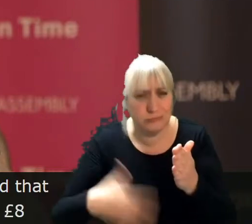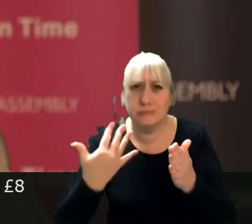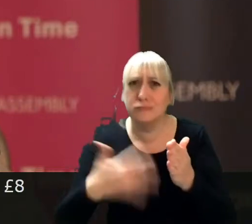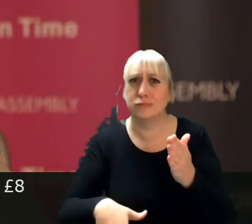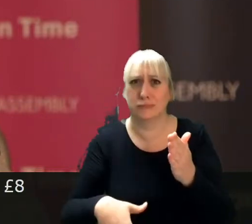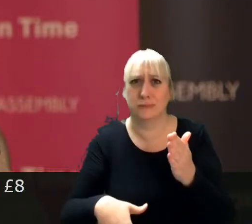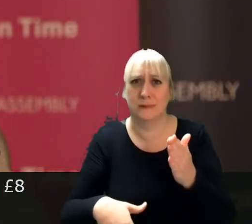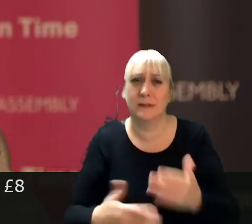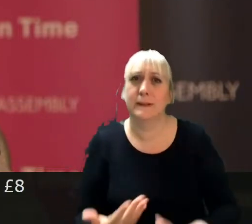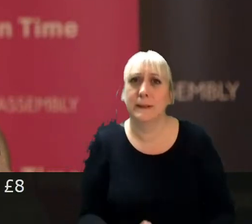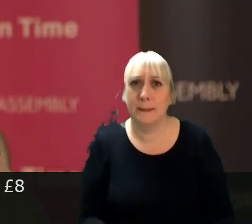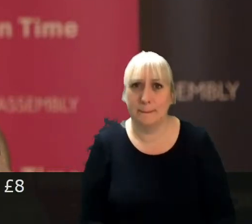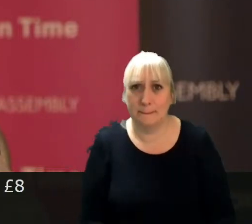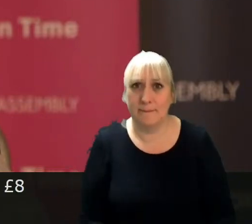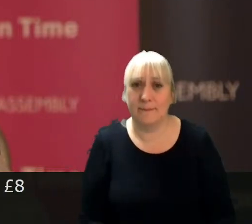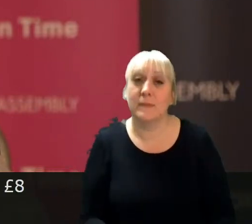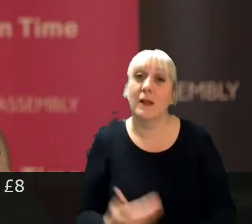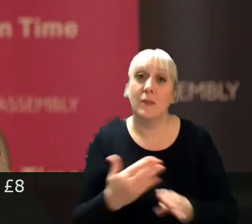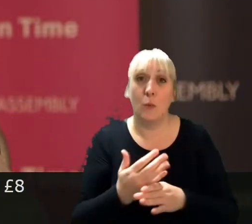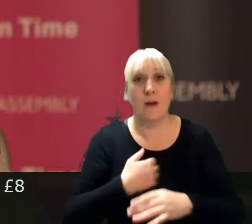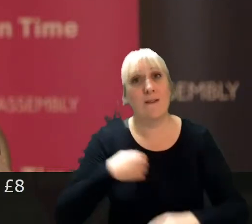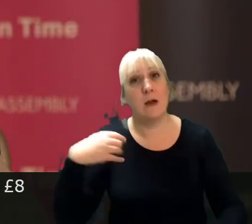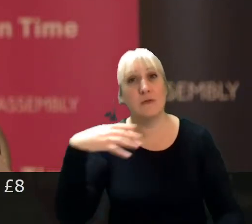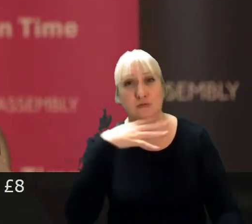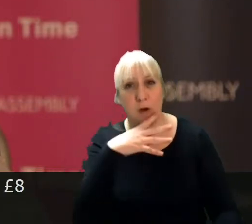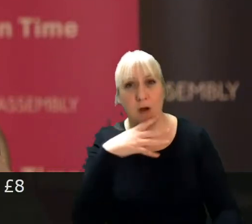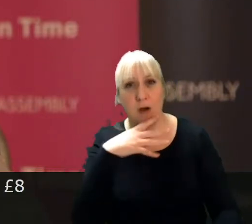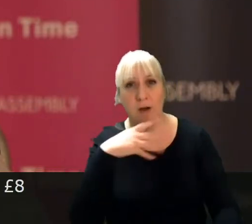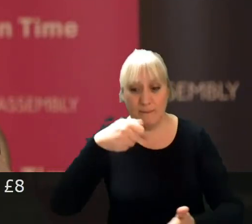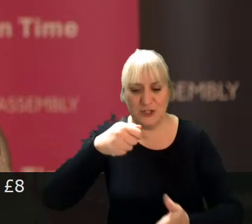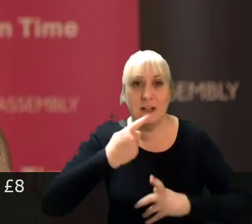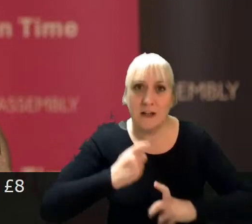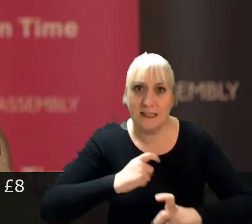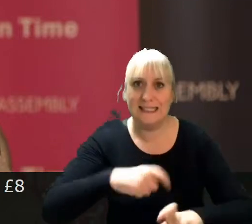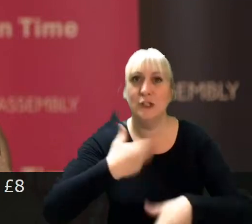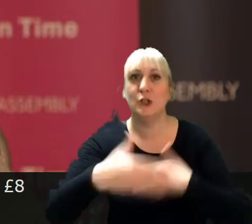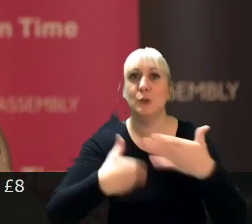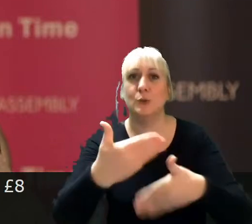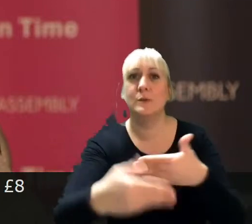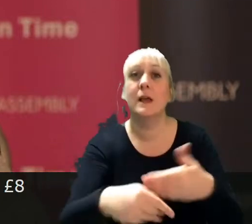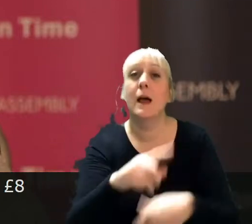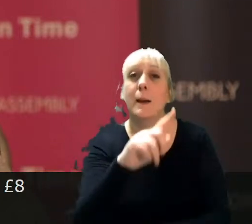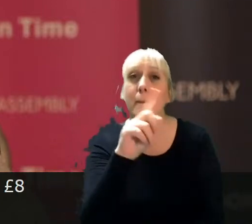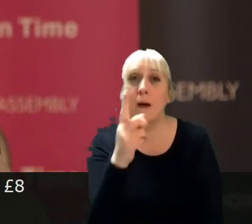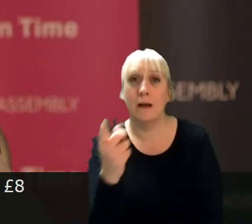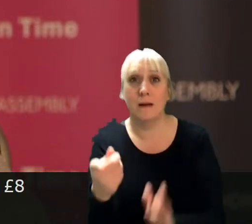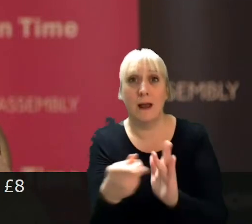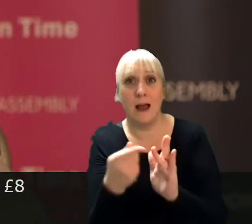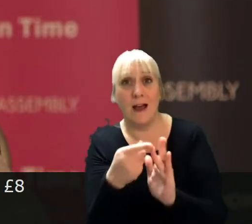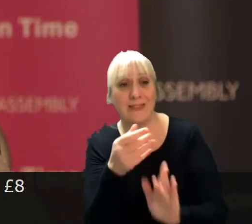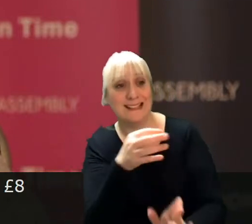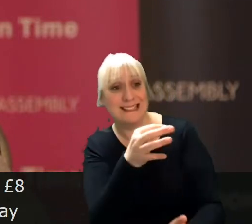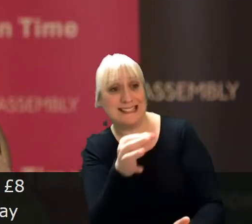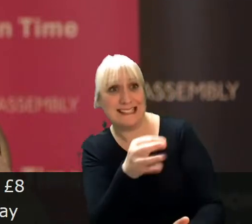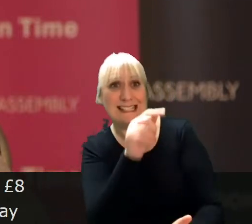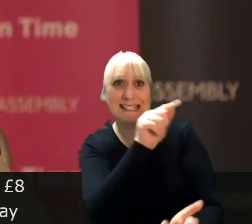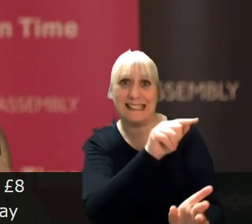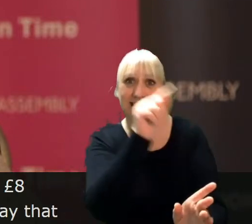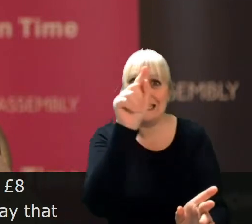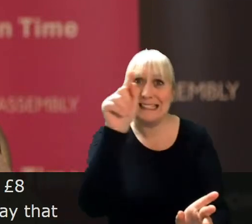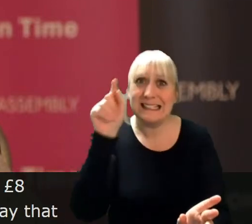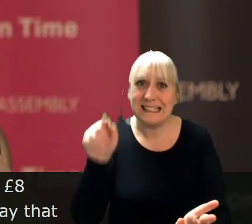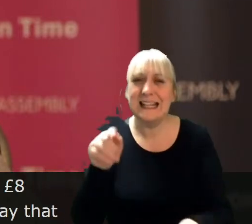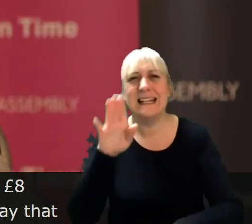the draft budget continues, but it is fair to say that our city is facing a severe funding